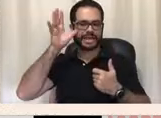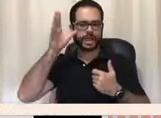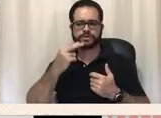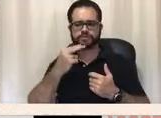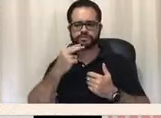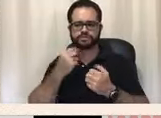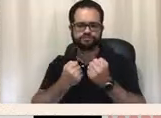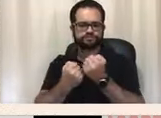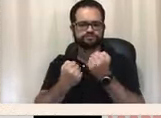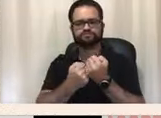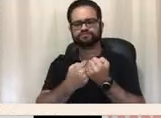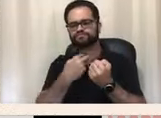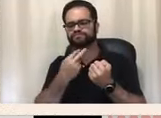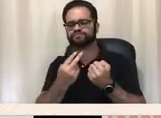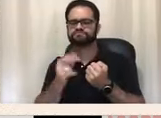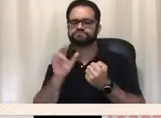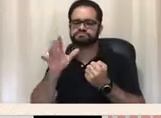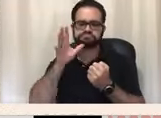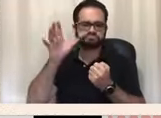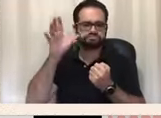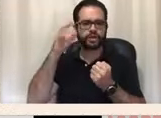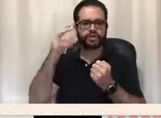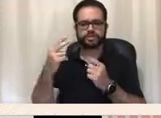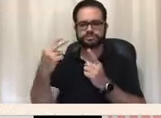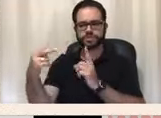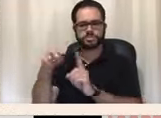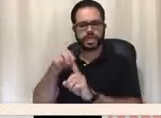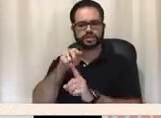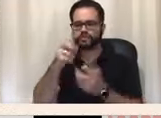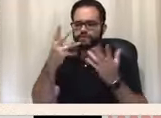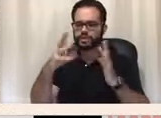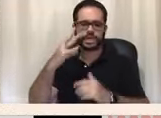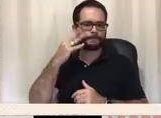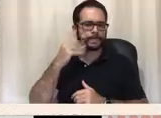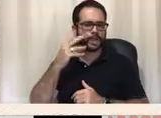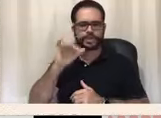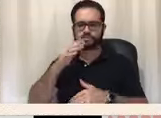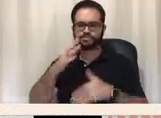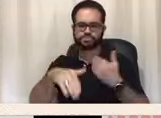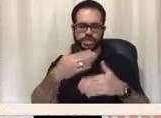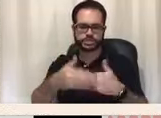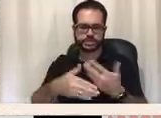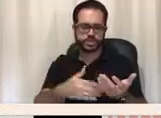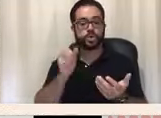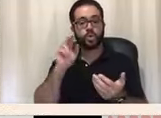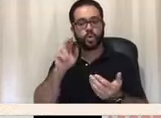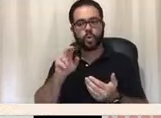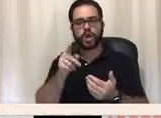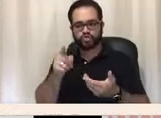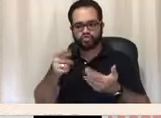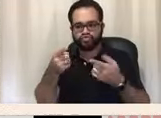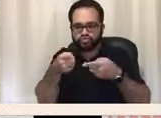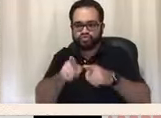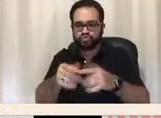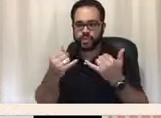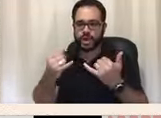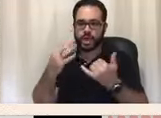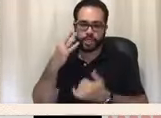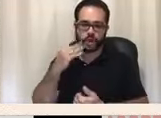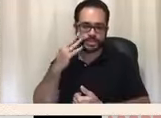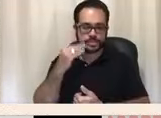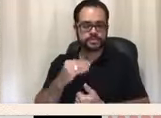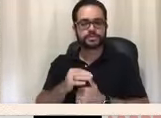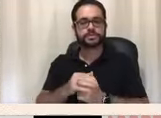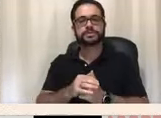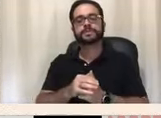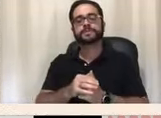parent's perspective. You've been through the process, or you're going through the process, and you have, like I've said, that